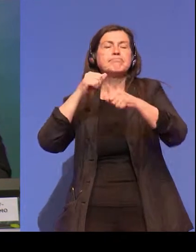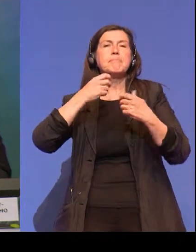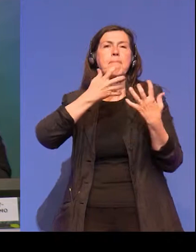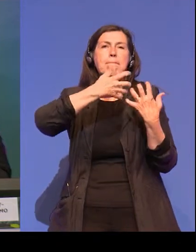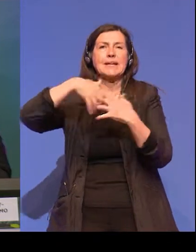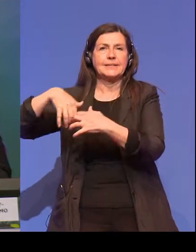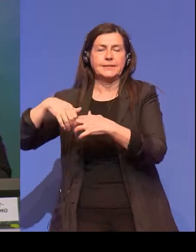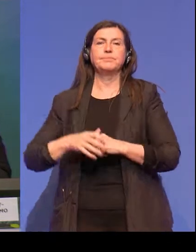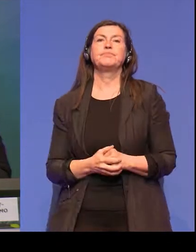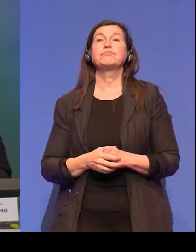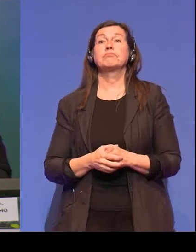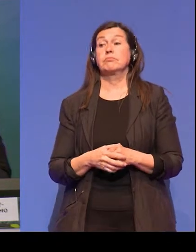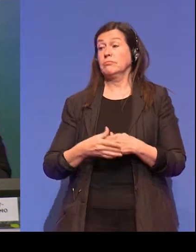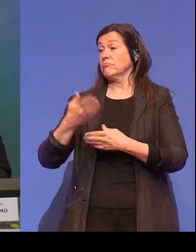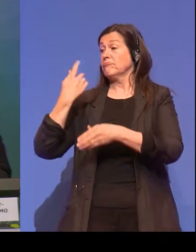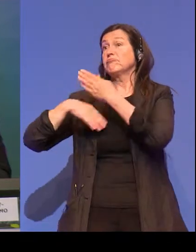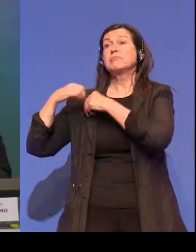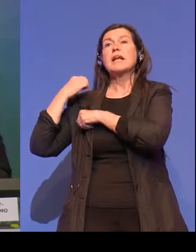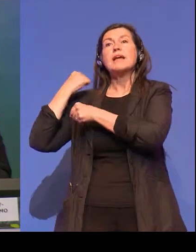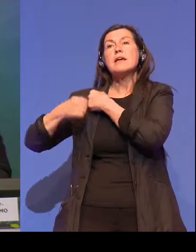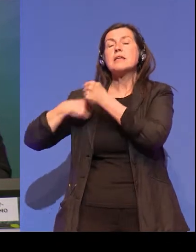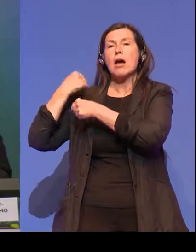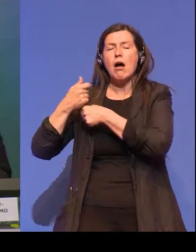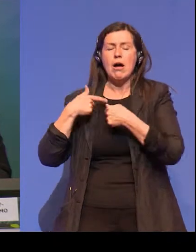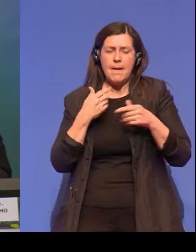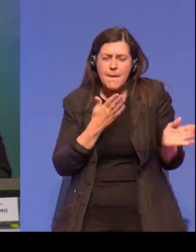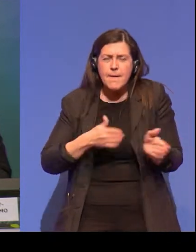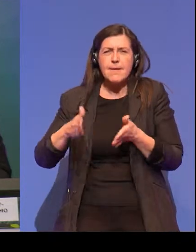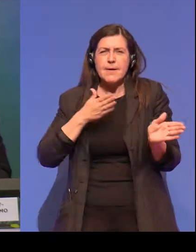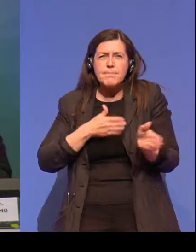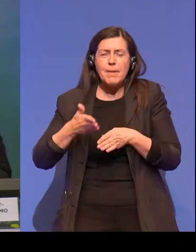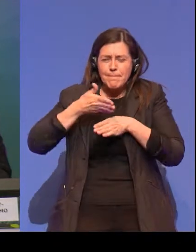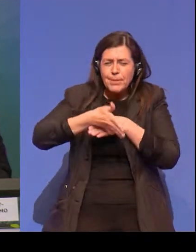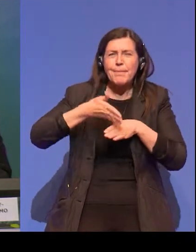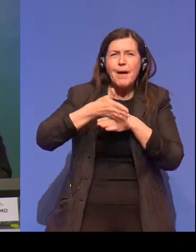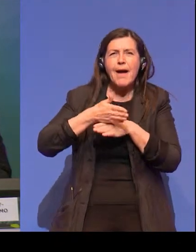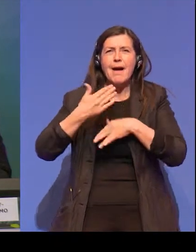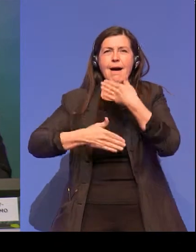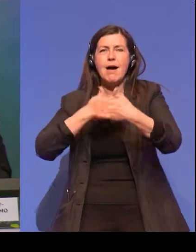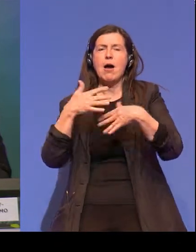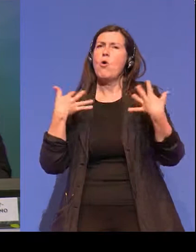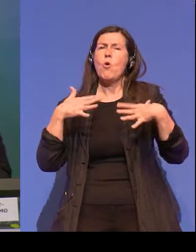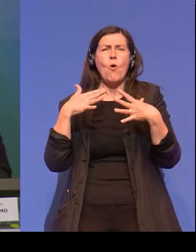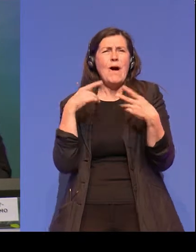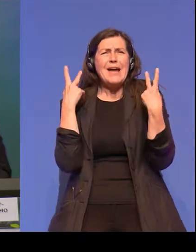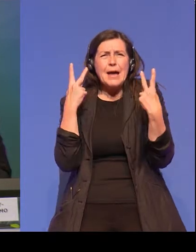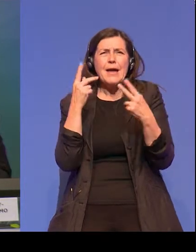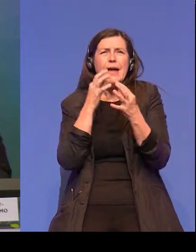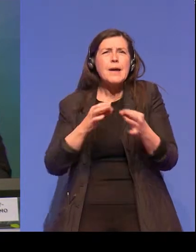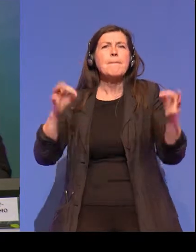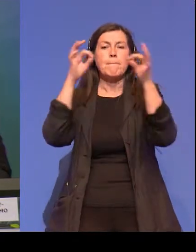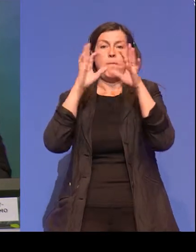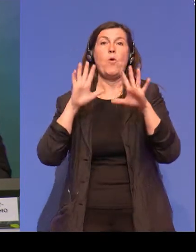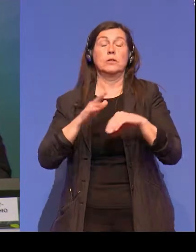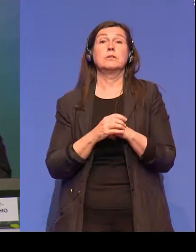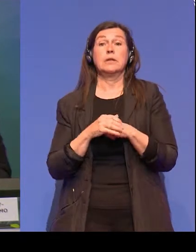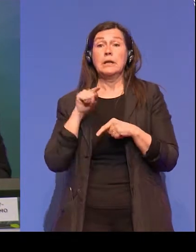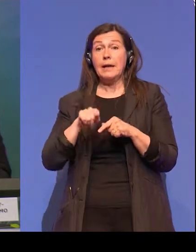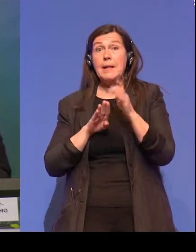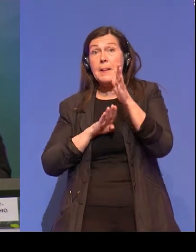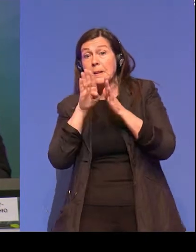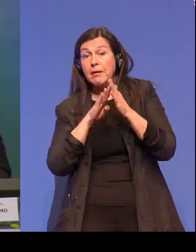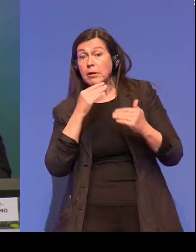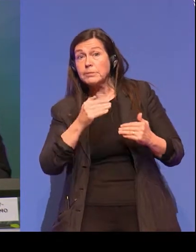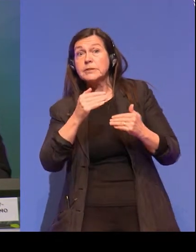a number of very important preparatory events took place. The meeting of the Small Island Developing States,